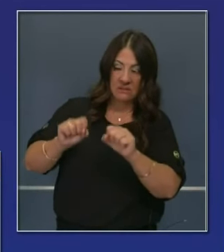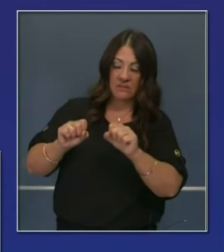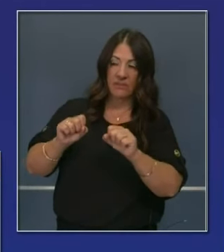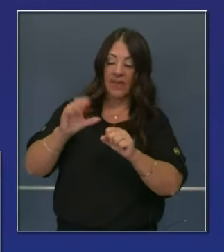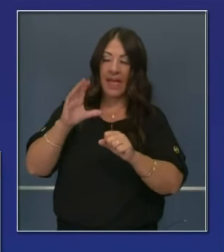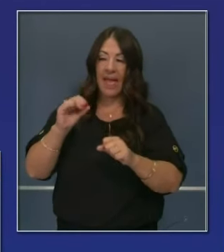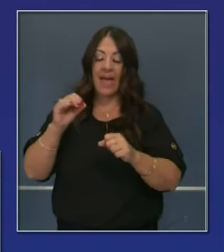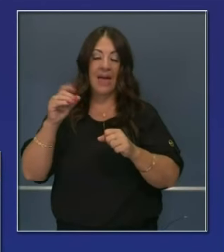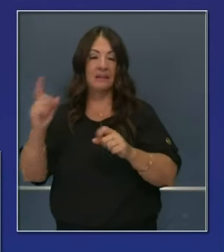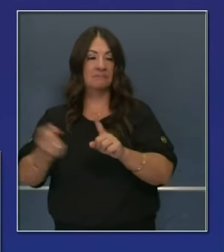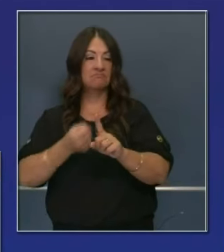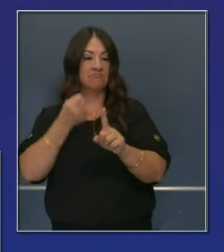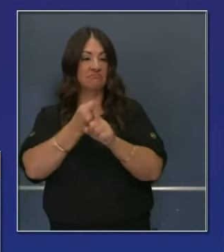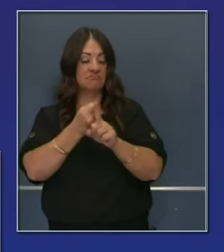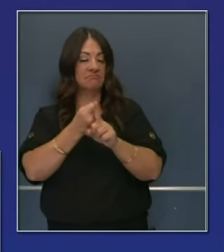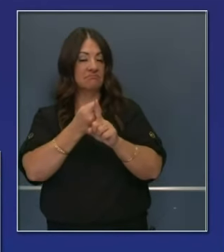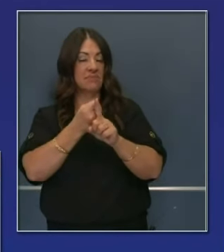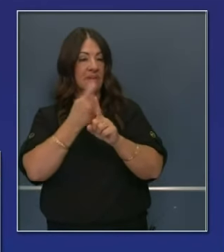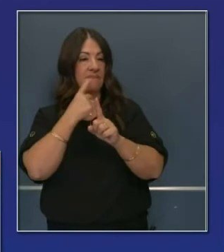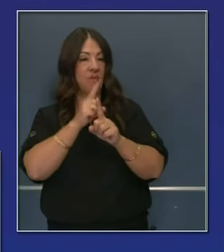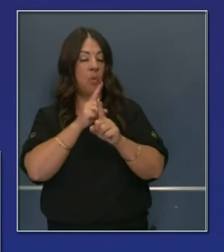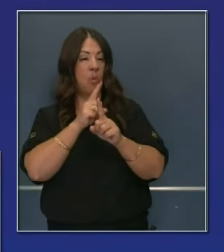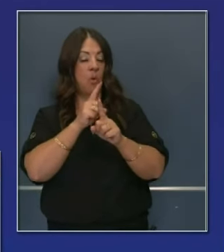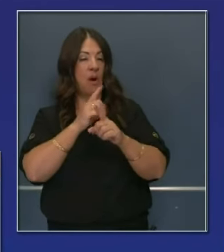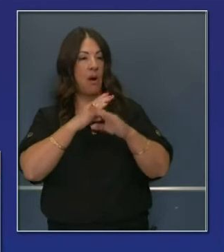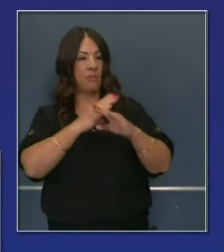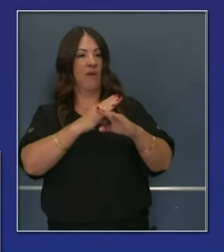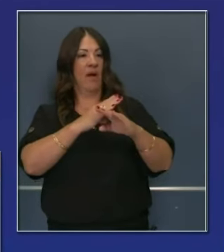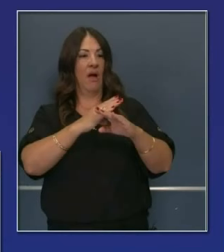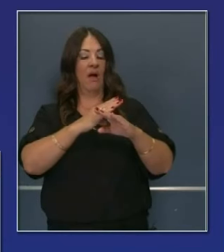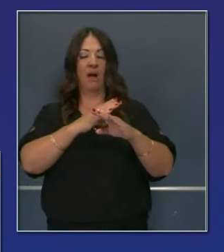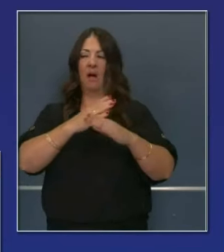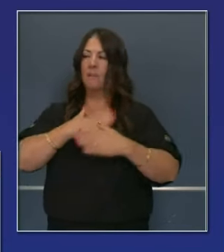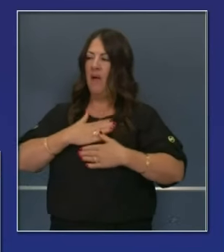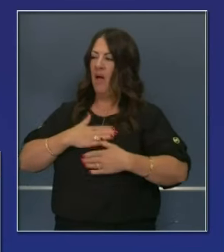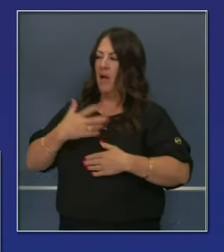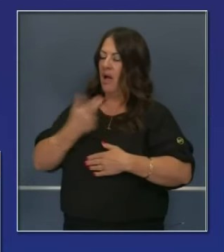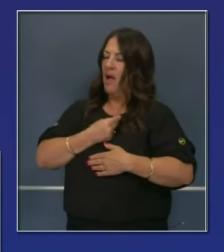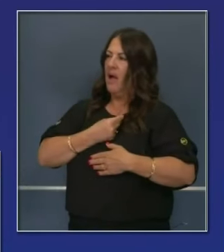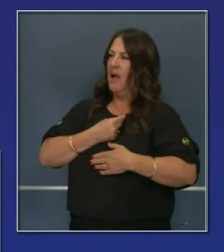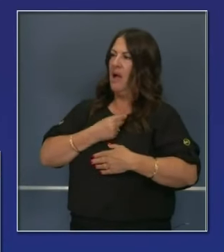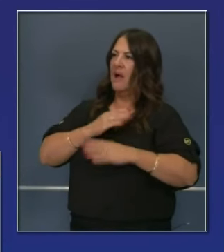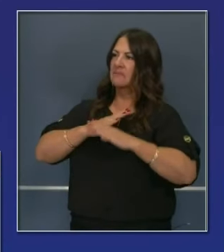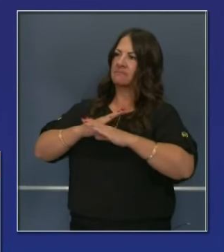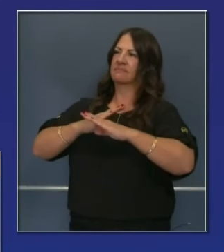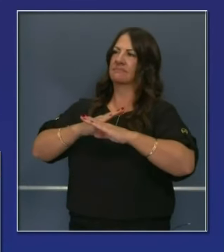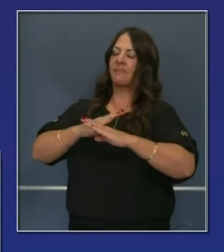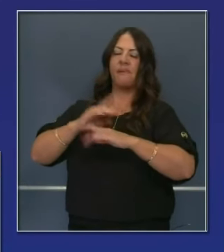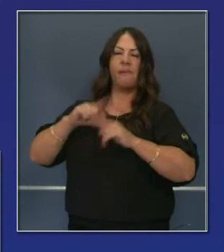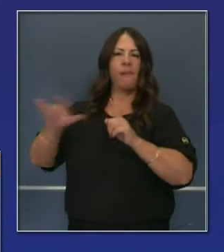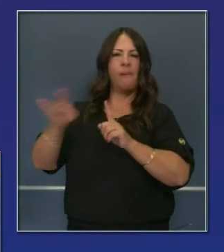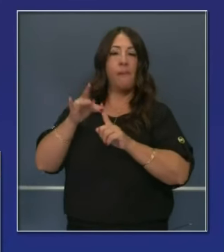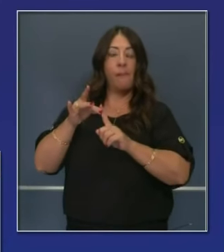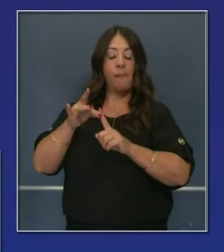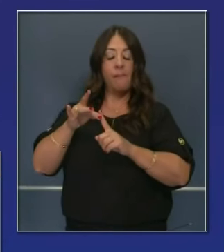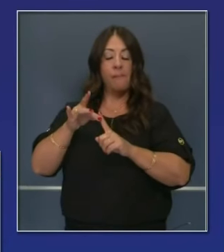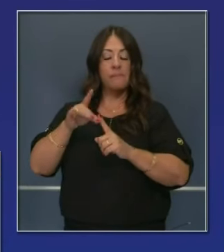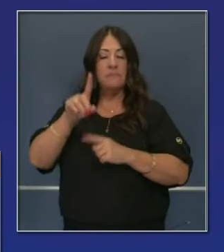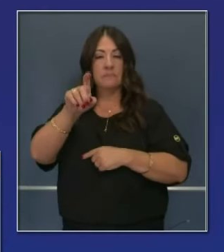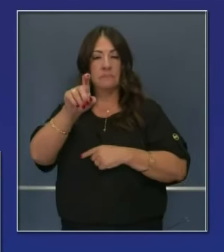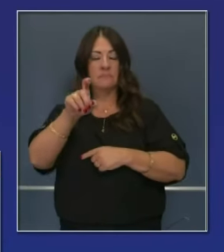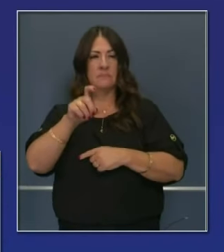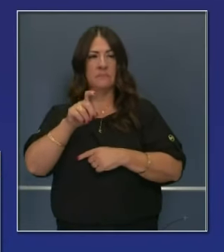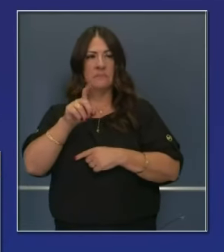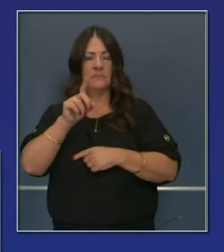the vaccine on immunity, because that remains an open-ended question. Is, do you need